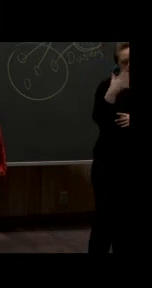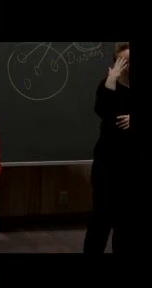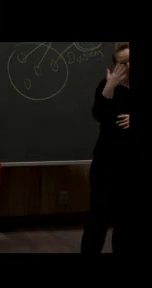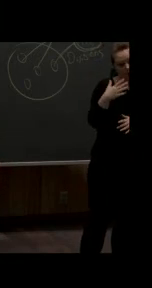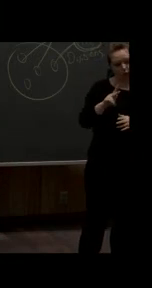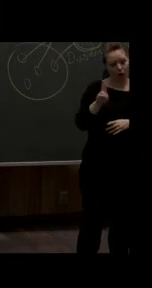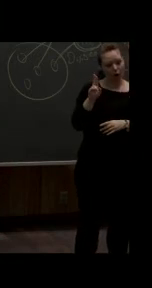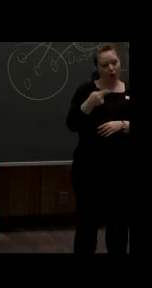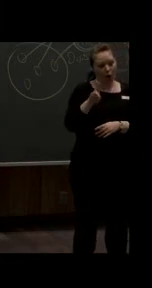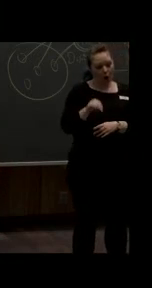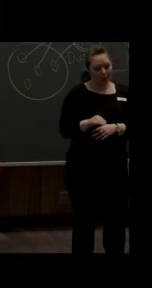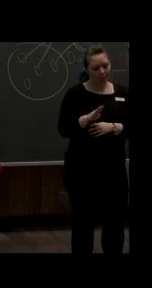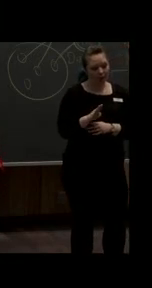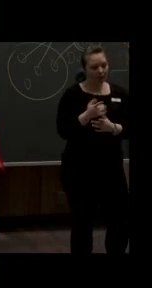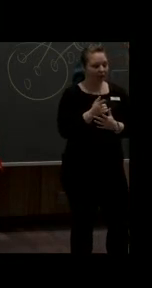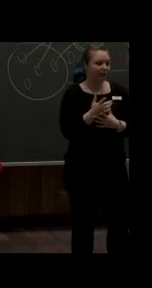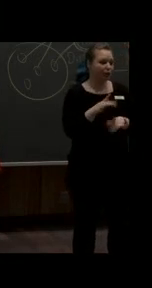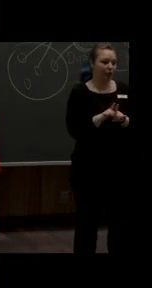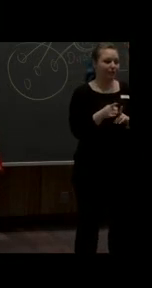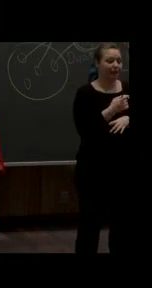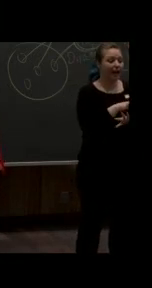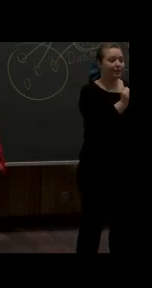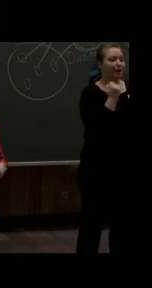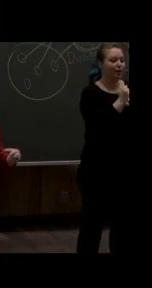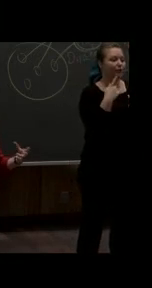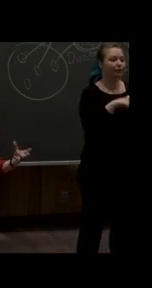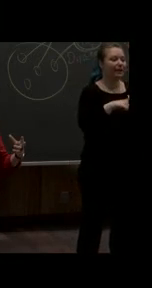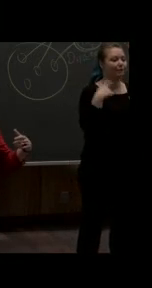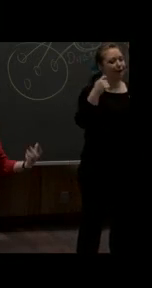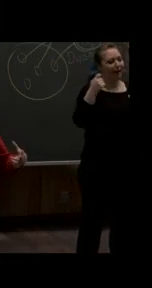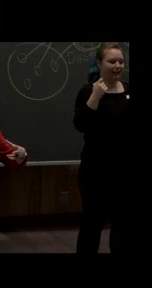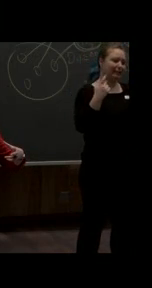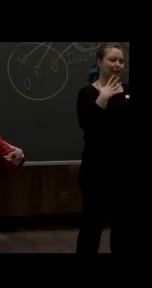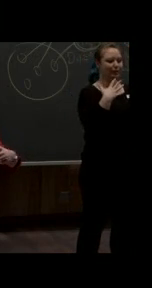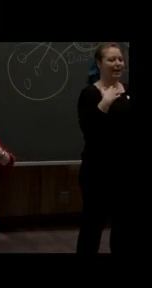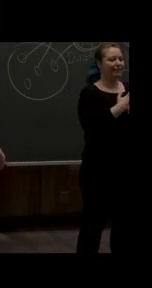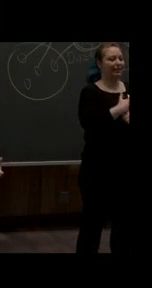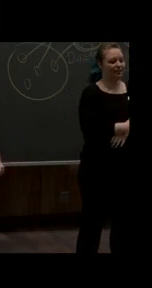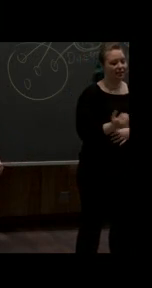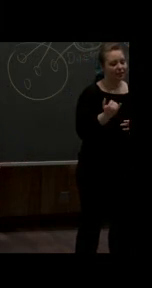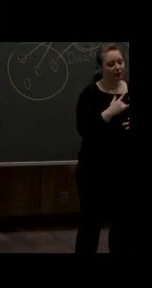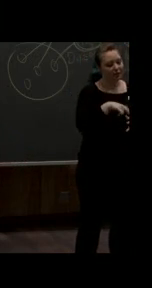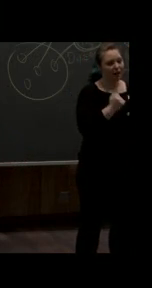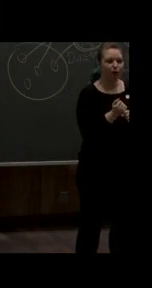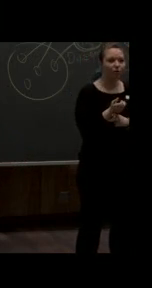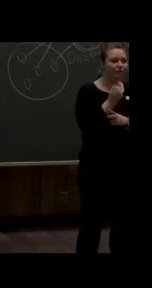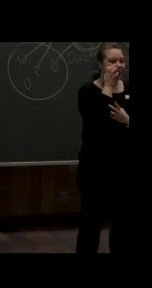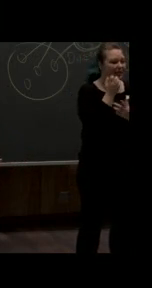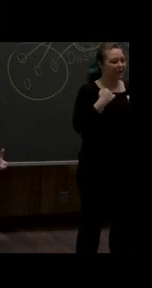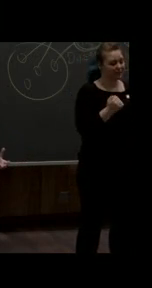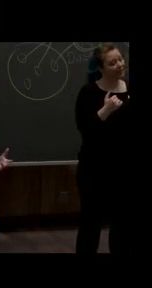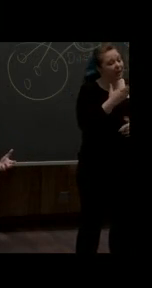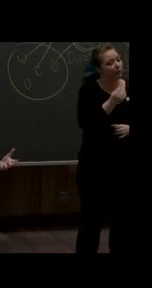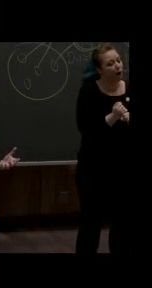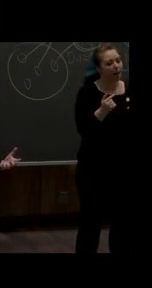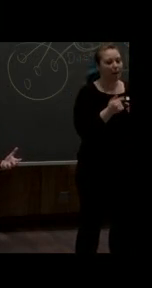sites elsewhere where they did their own celebration. And that's a kind of everyday activity, which is easy to do, but I mean, and